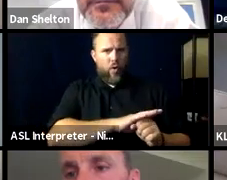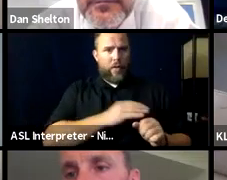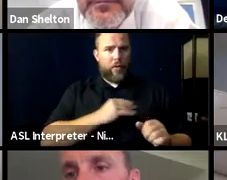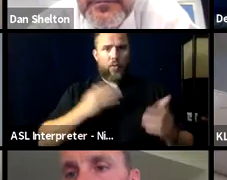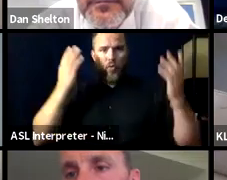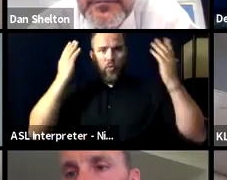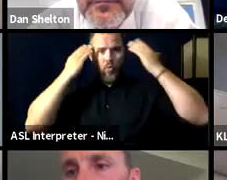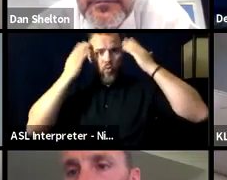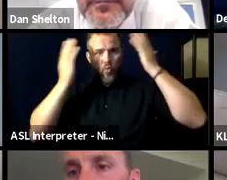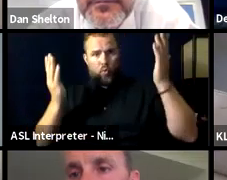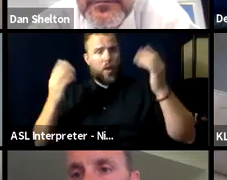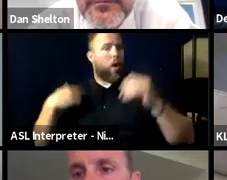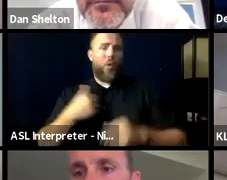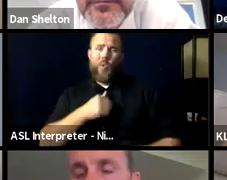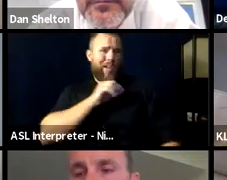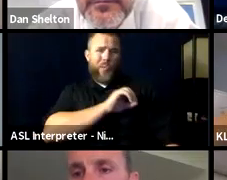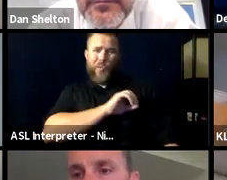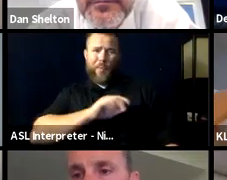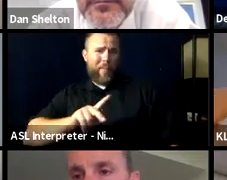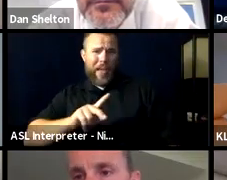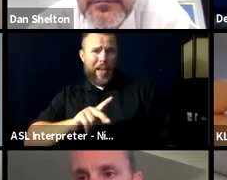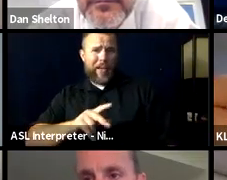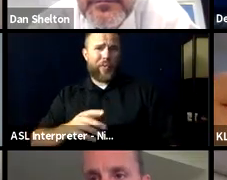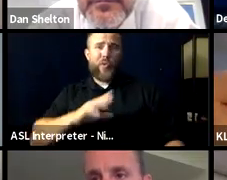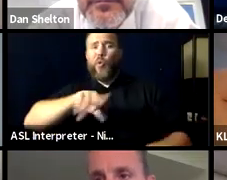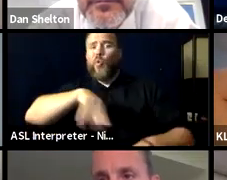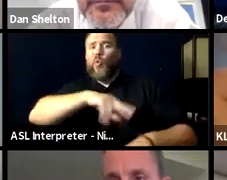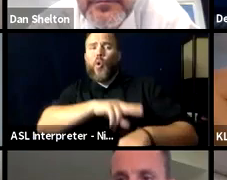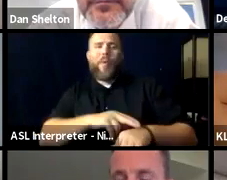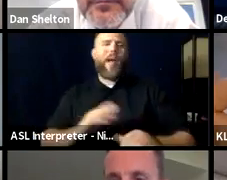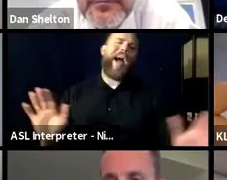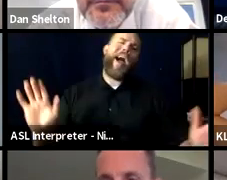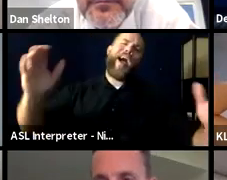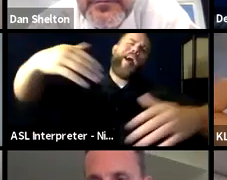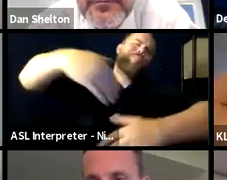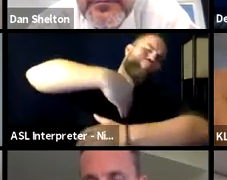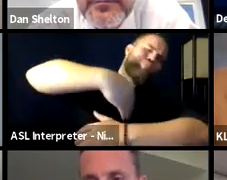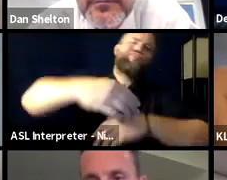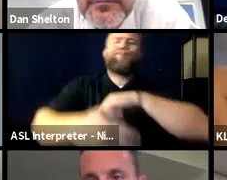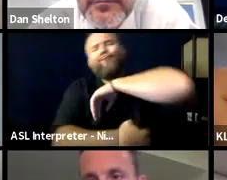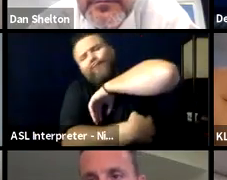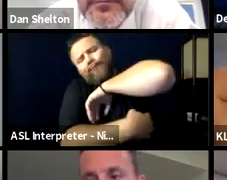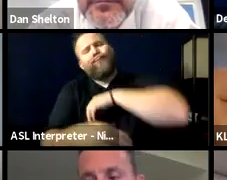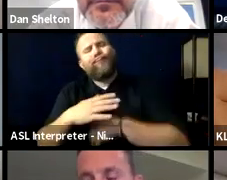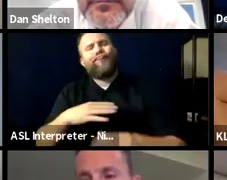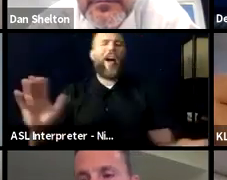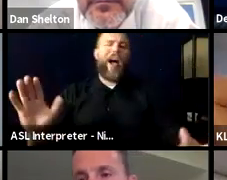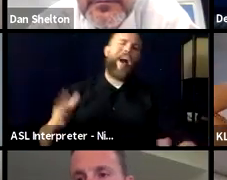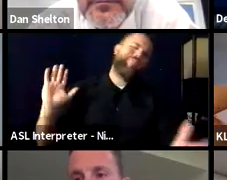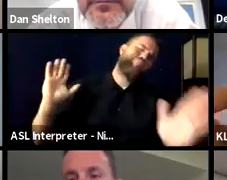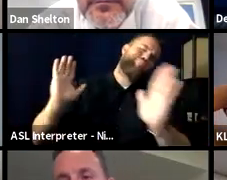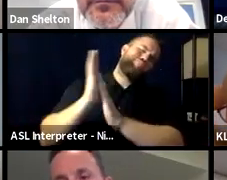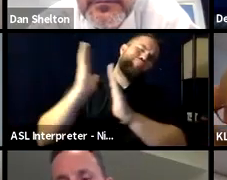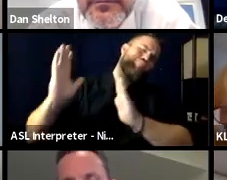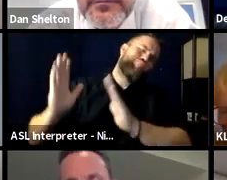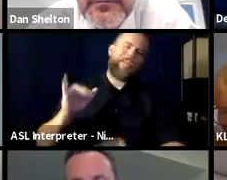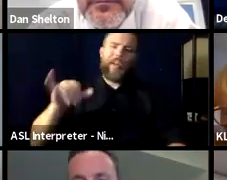to a normal touchy-feely, hug and have fun type